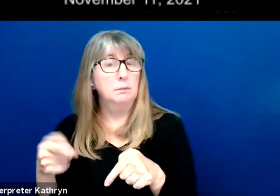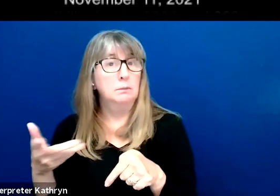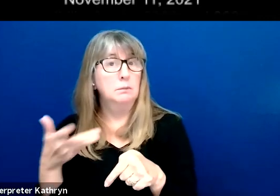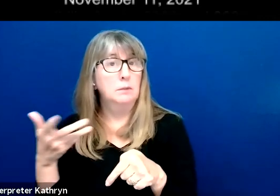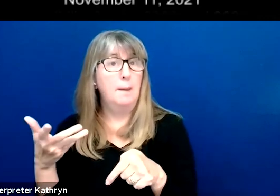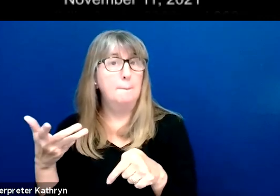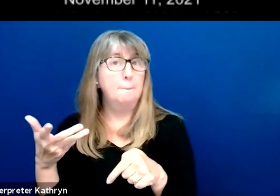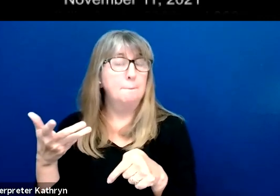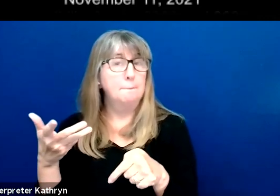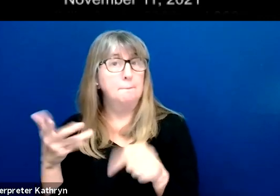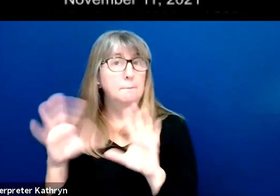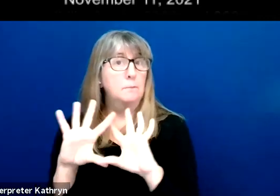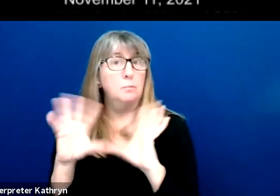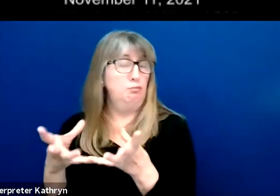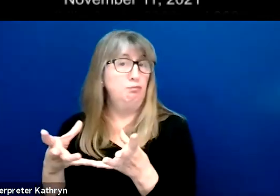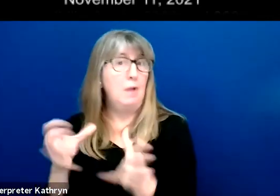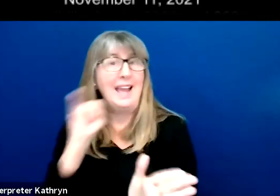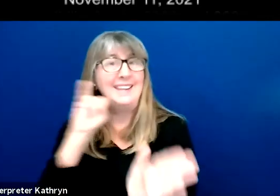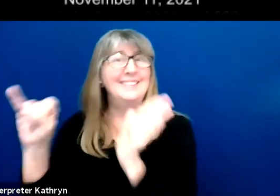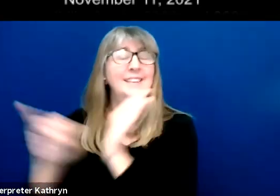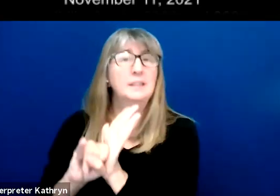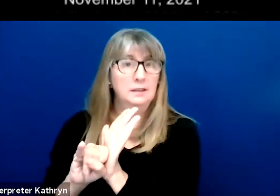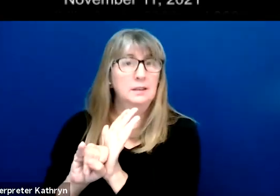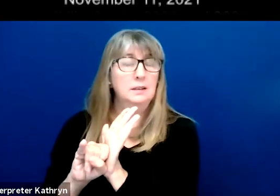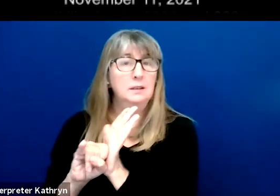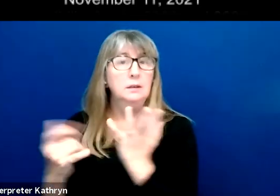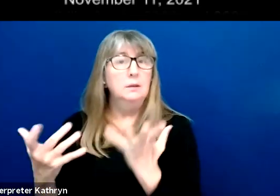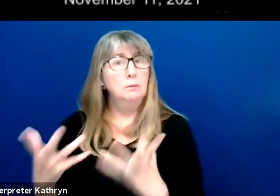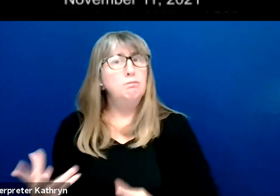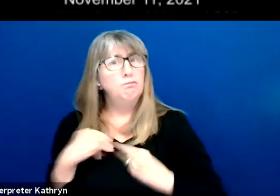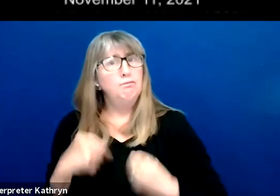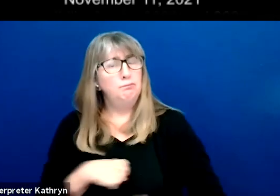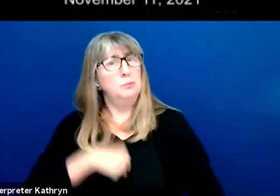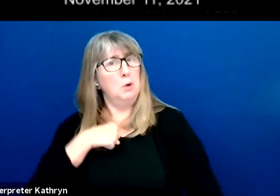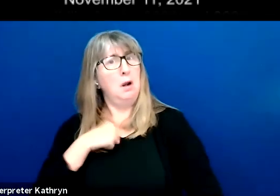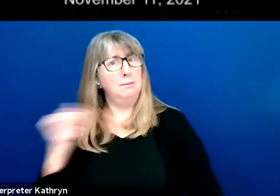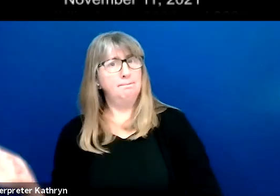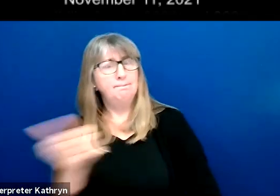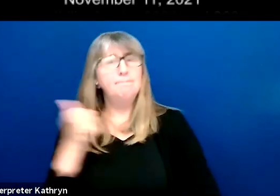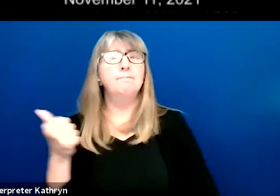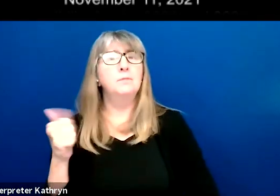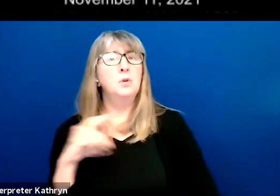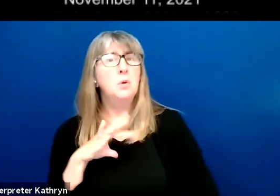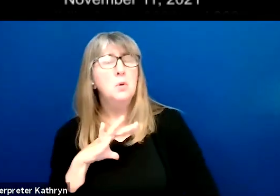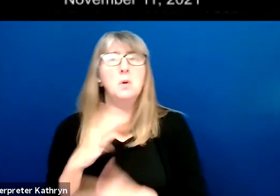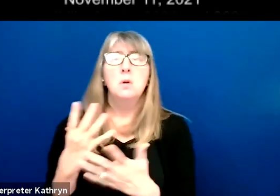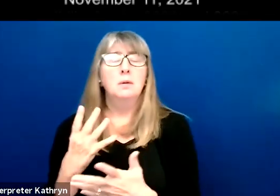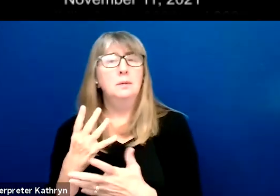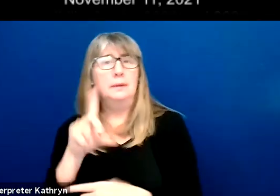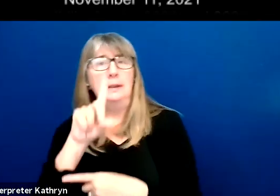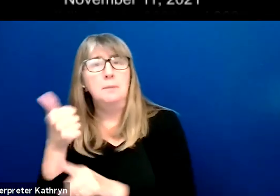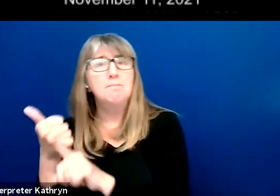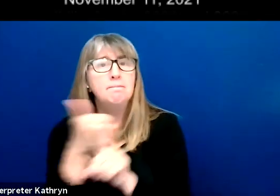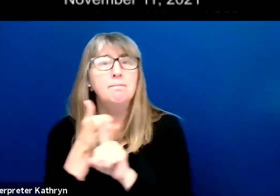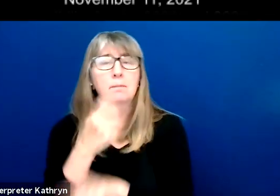this identity, who took pride in being disabled, being blind,